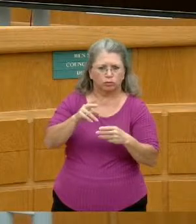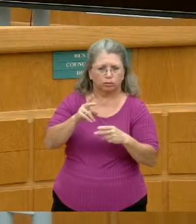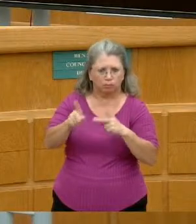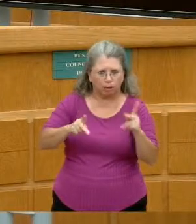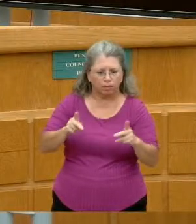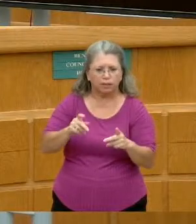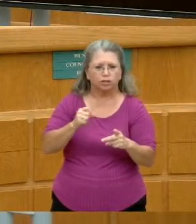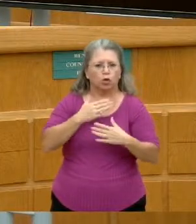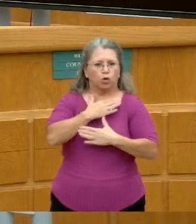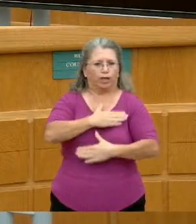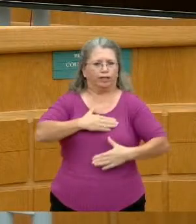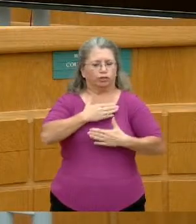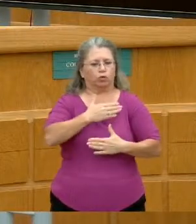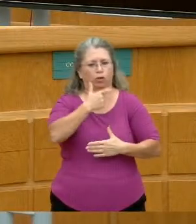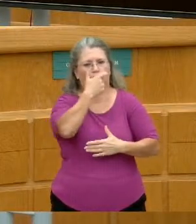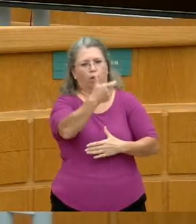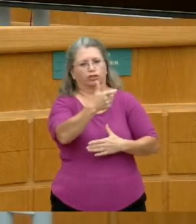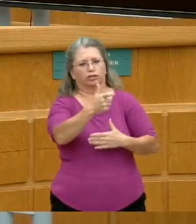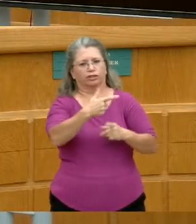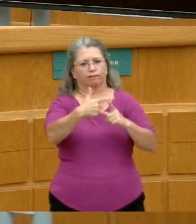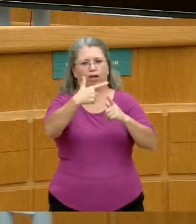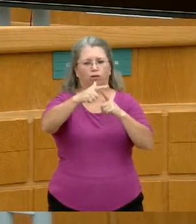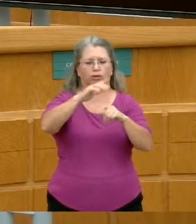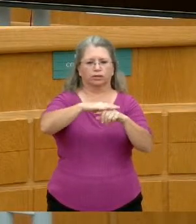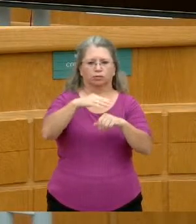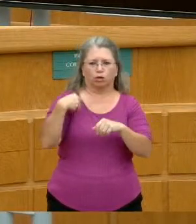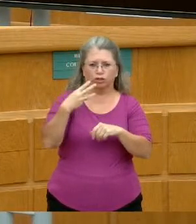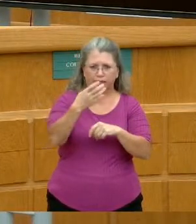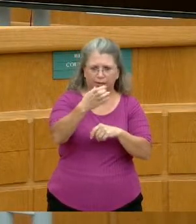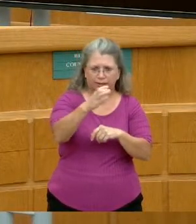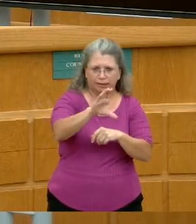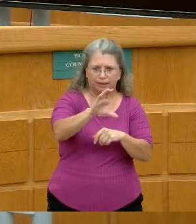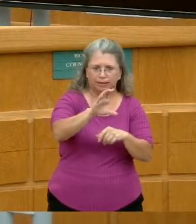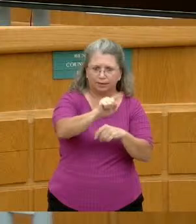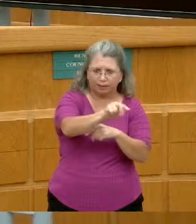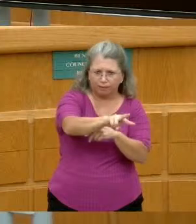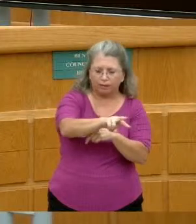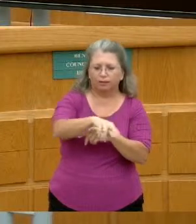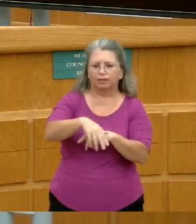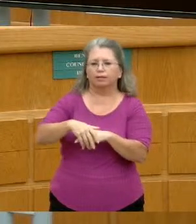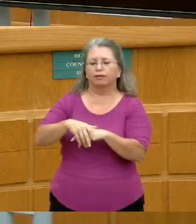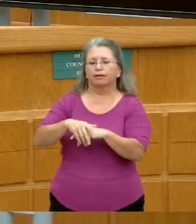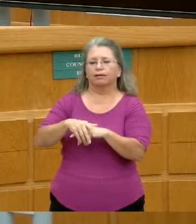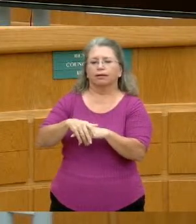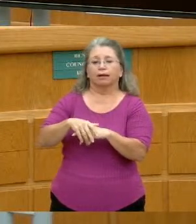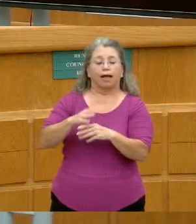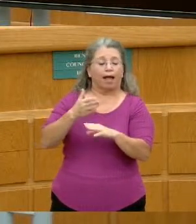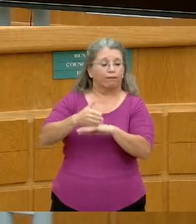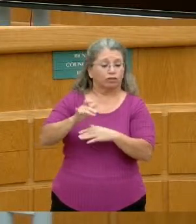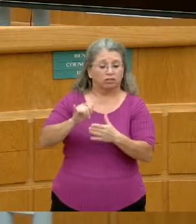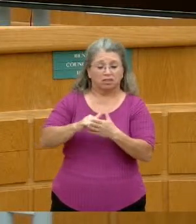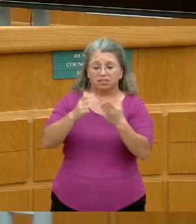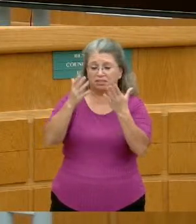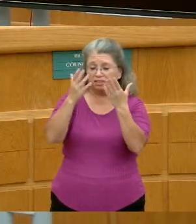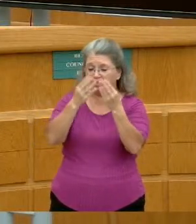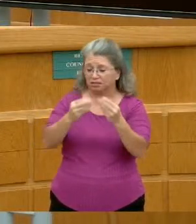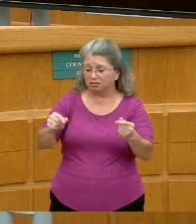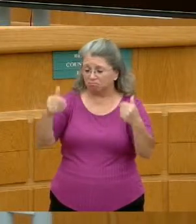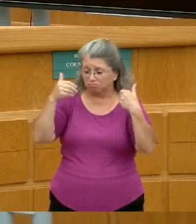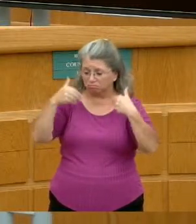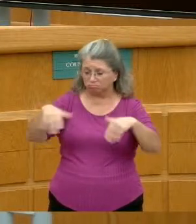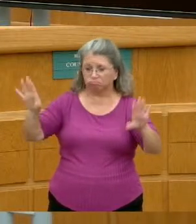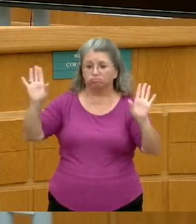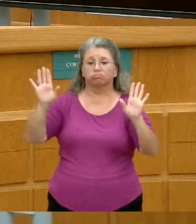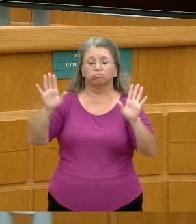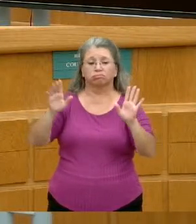those fireworks, since we're not going to have one here. And sometime later this year, after the coronavirus has hopefully flown the coop, we'll have us